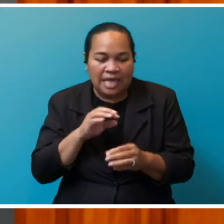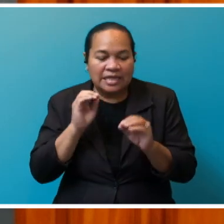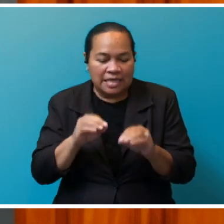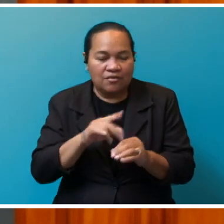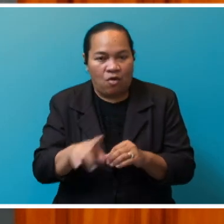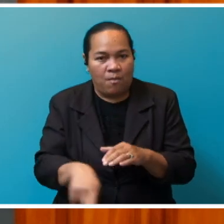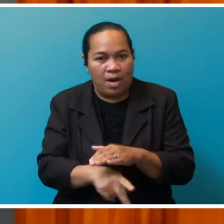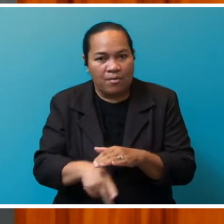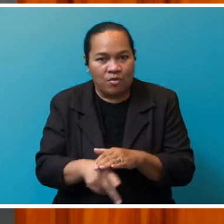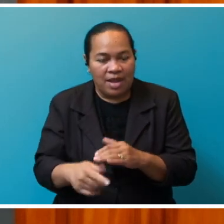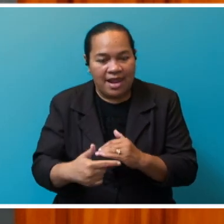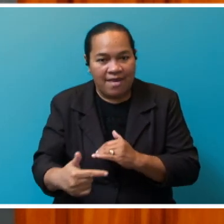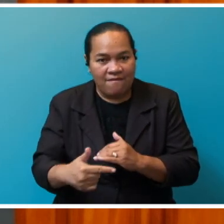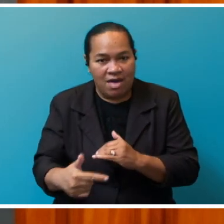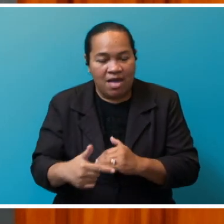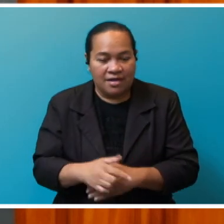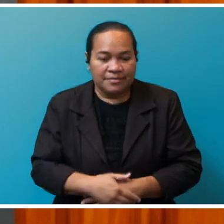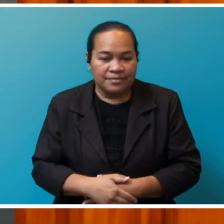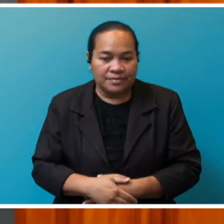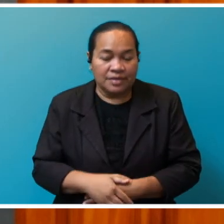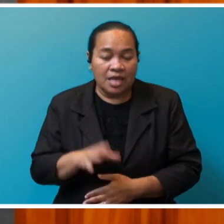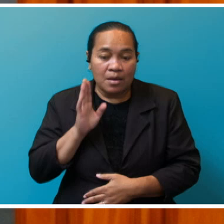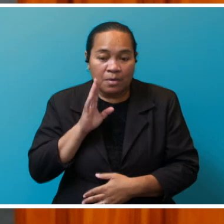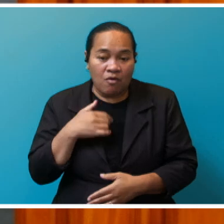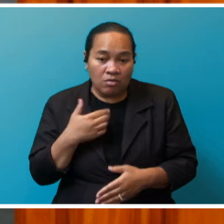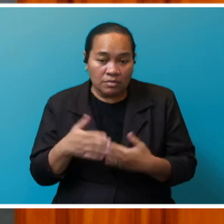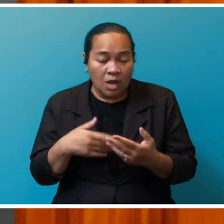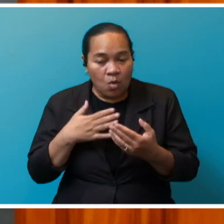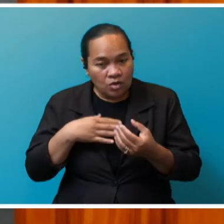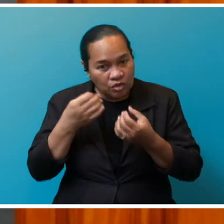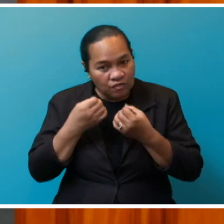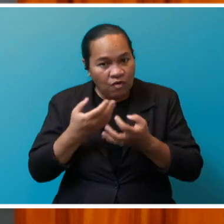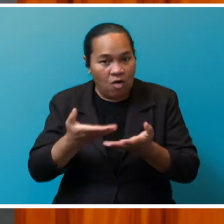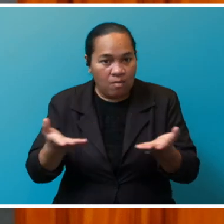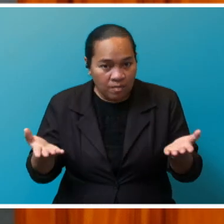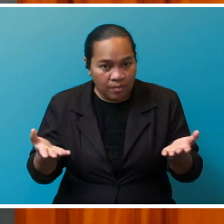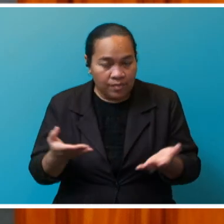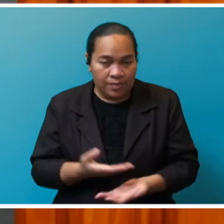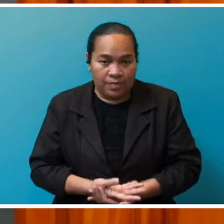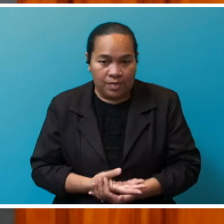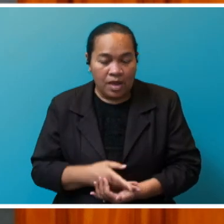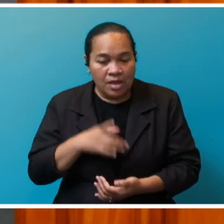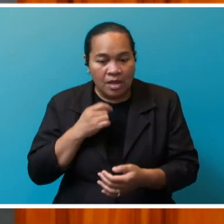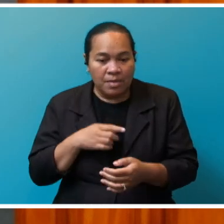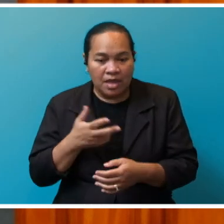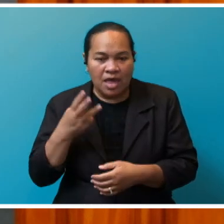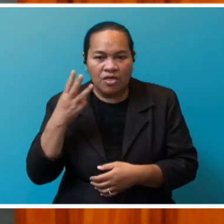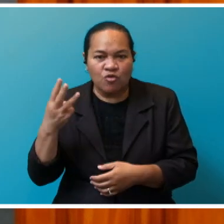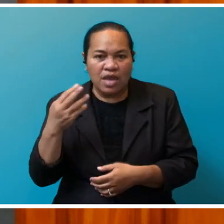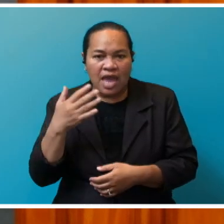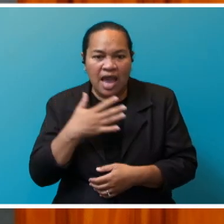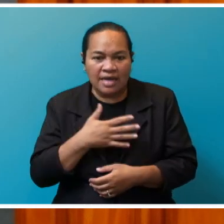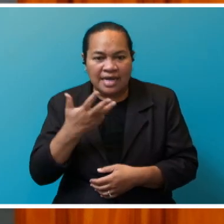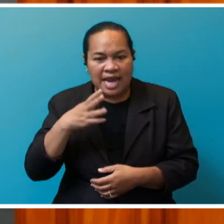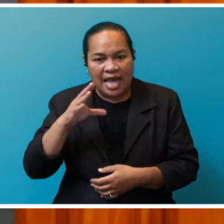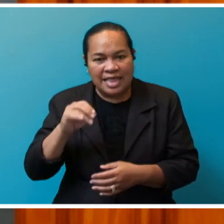Mr. Speaker, sir, before I continue further, I wish to inform this August House that there will be over 390 primary